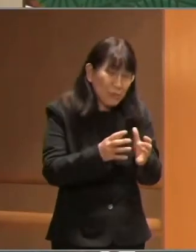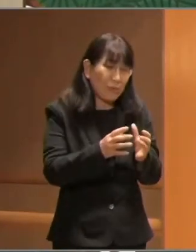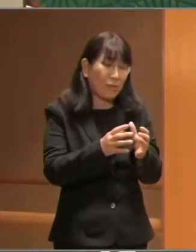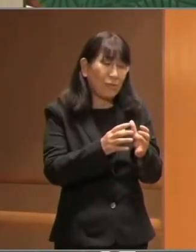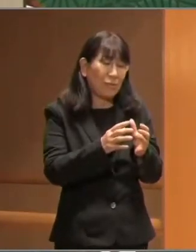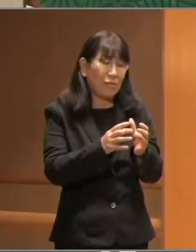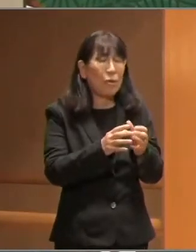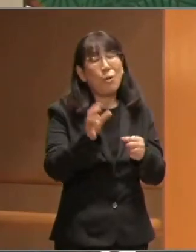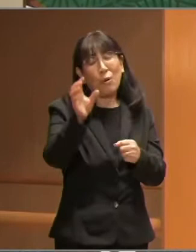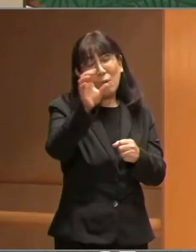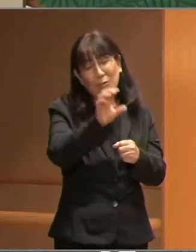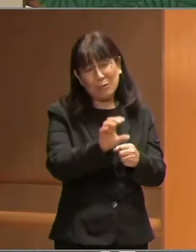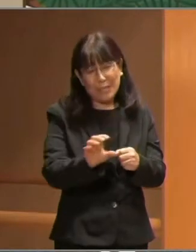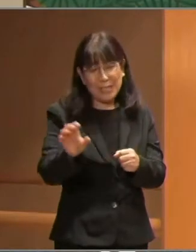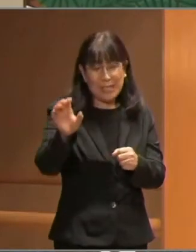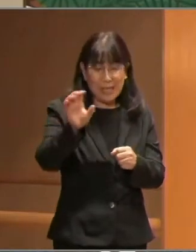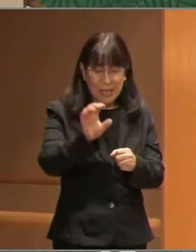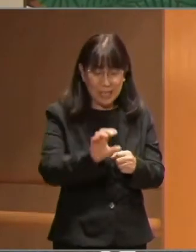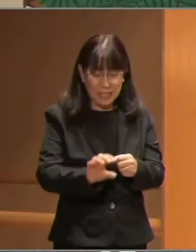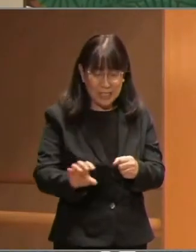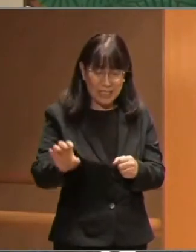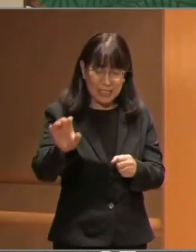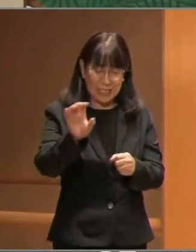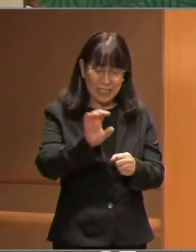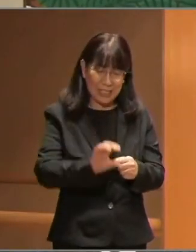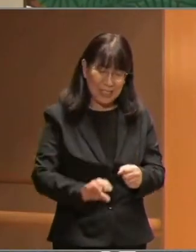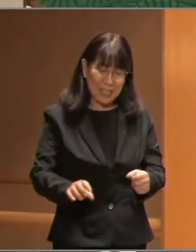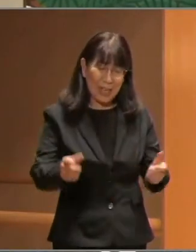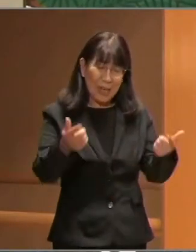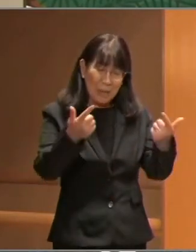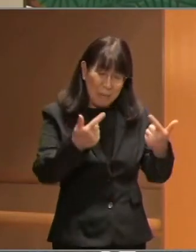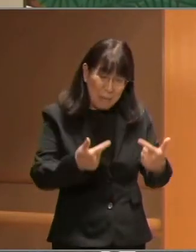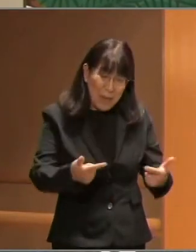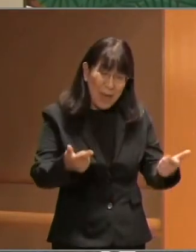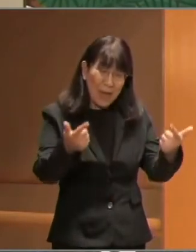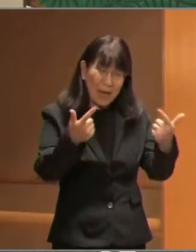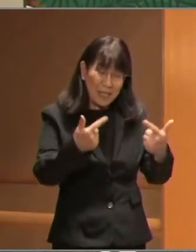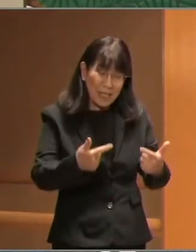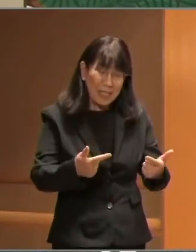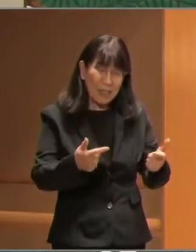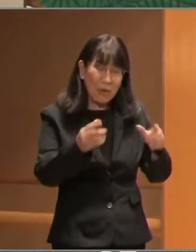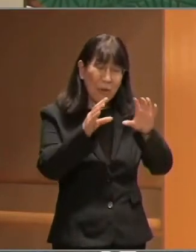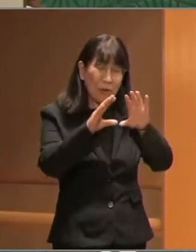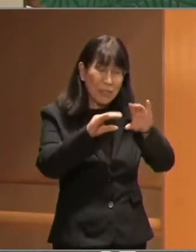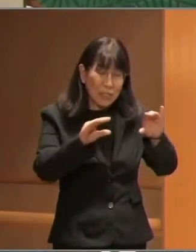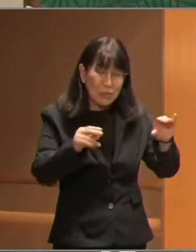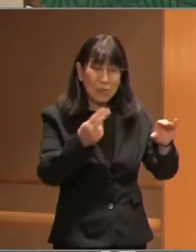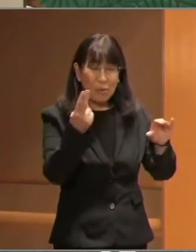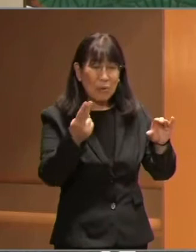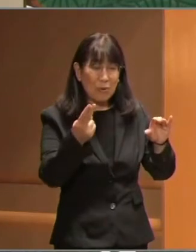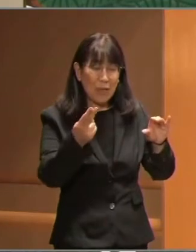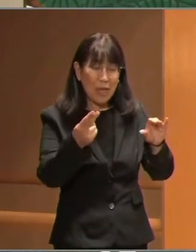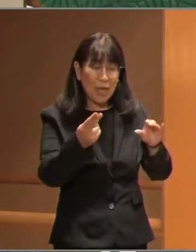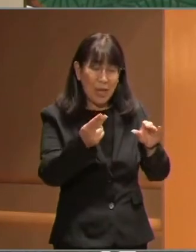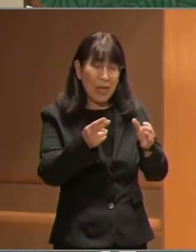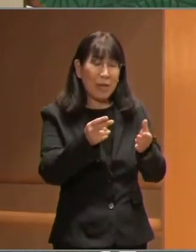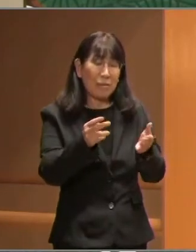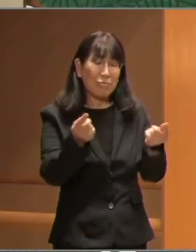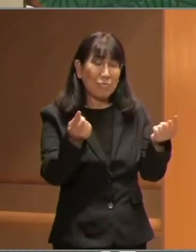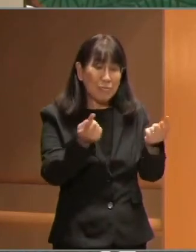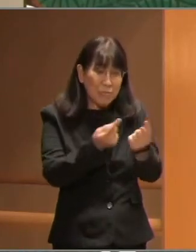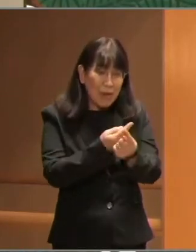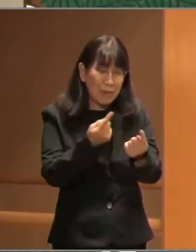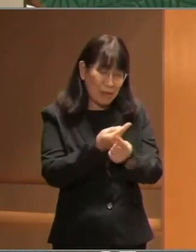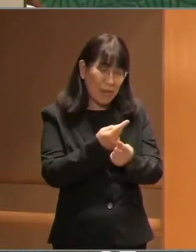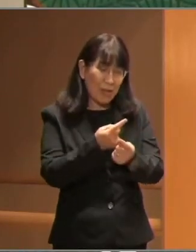inflates and it shrinks. The paper always continue this inflation and shrinkage.